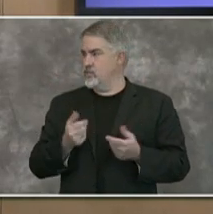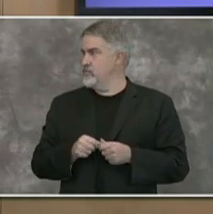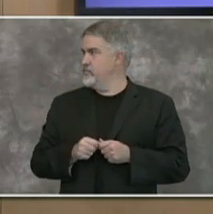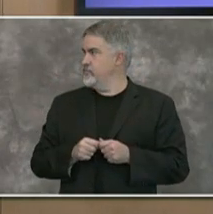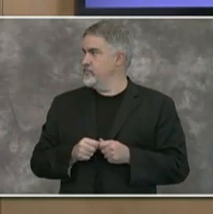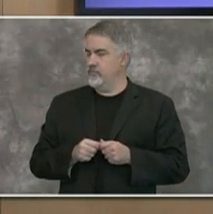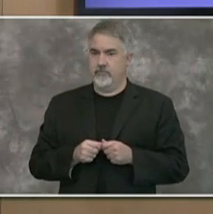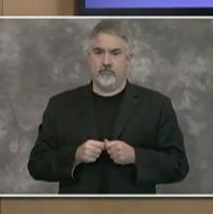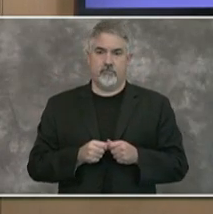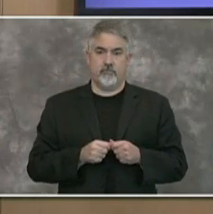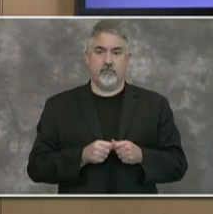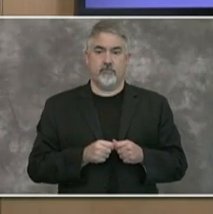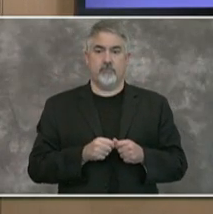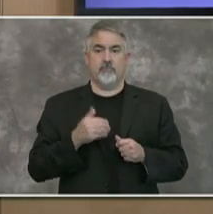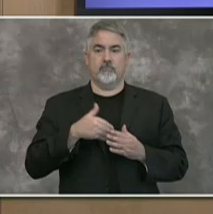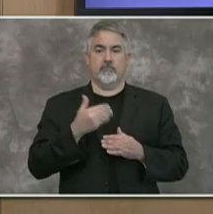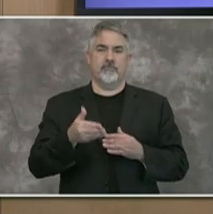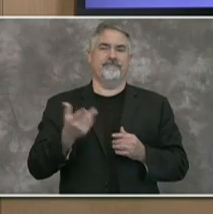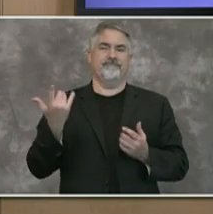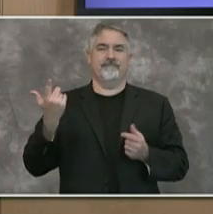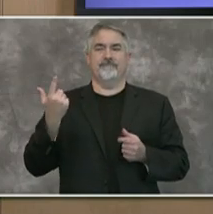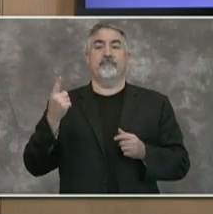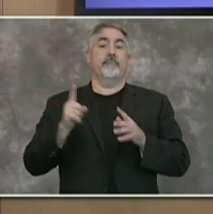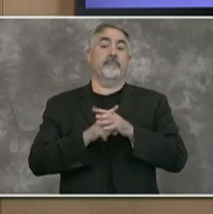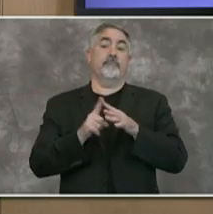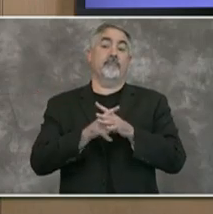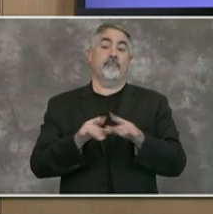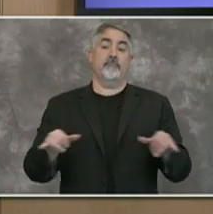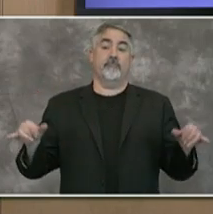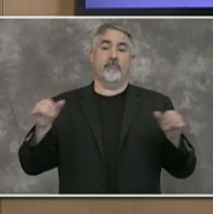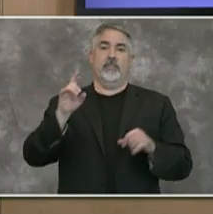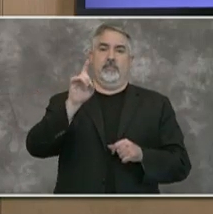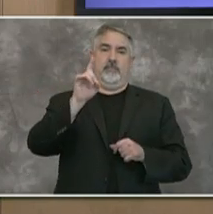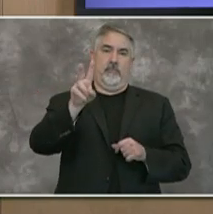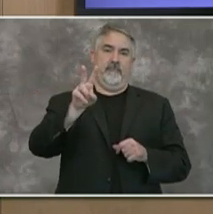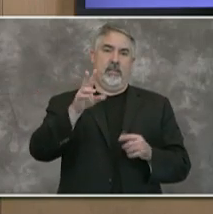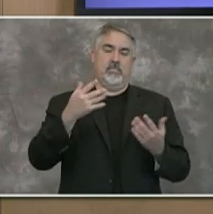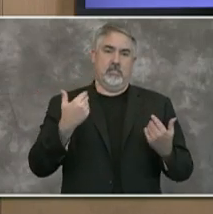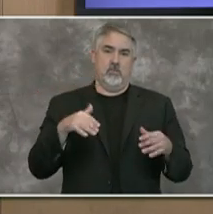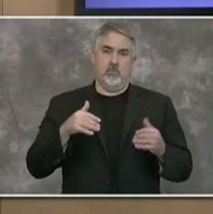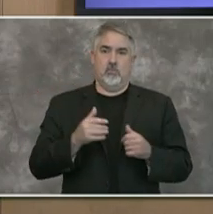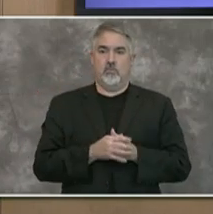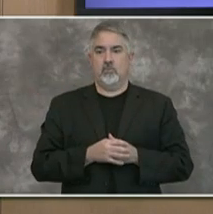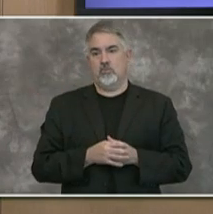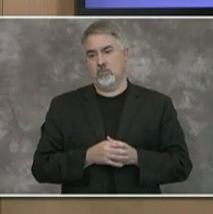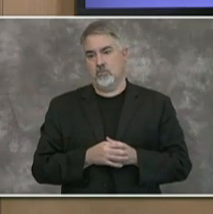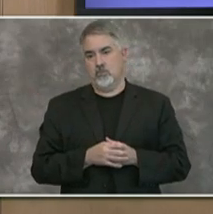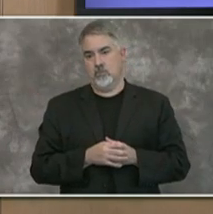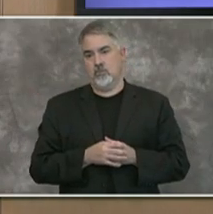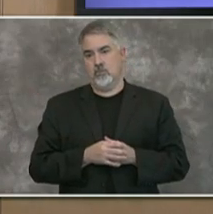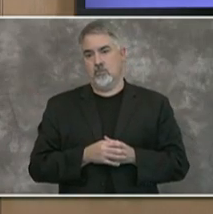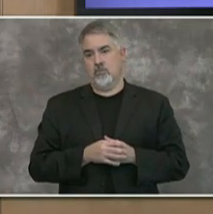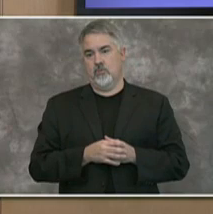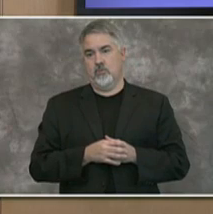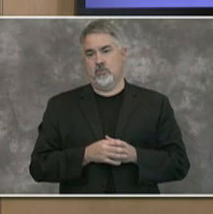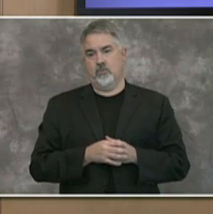deals with the incidence of domestic violence, and Supervisor Fletcher has been able to research and get the answer to that question.